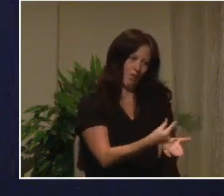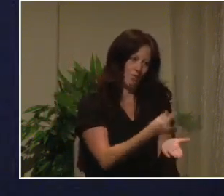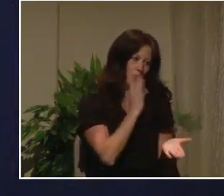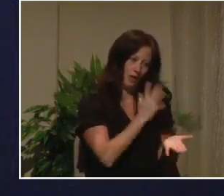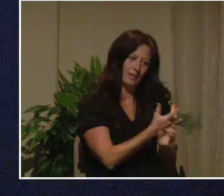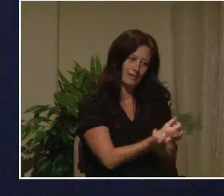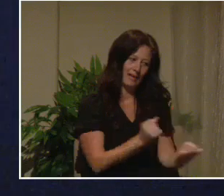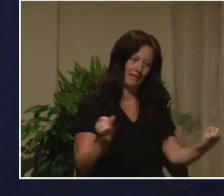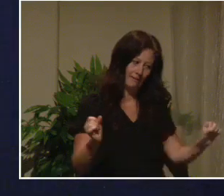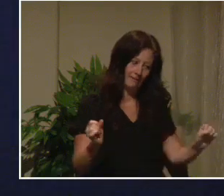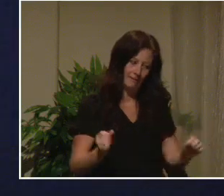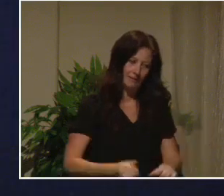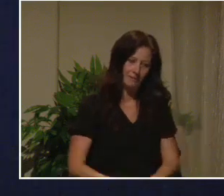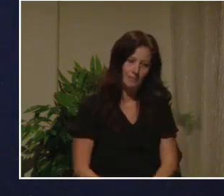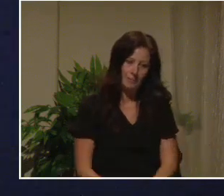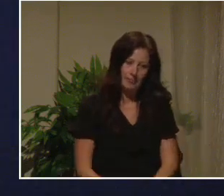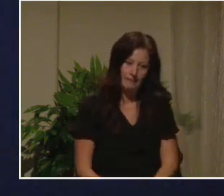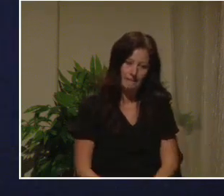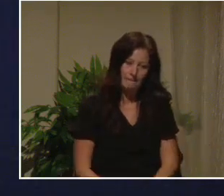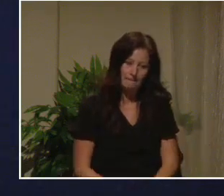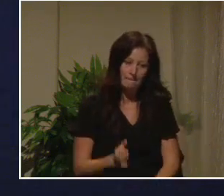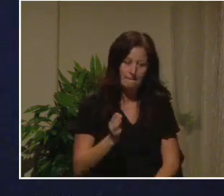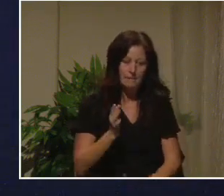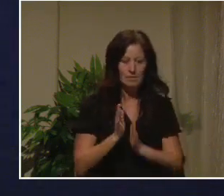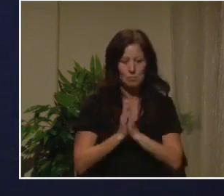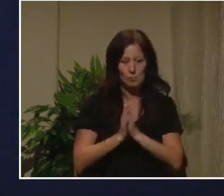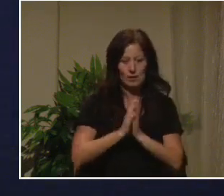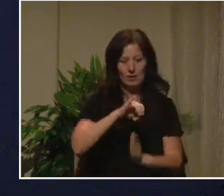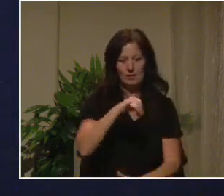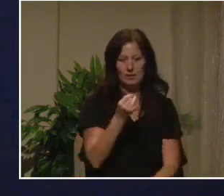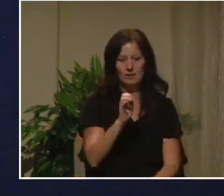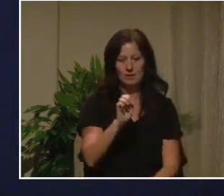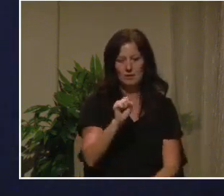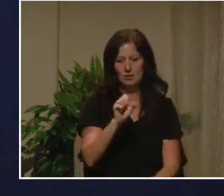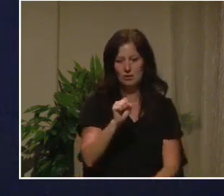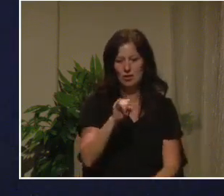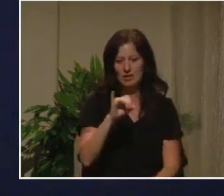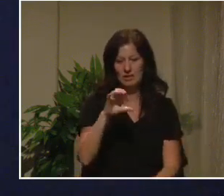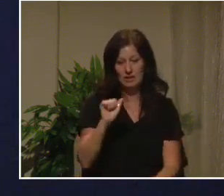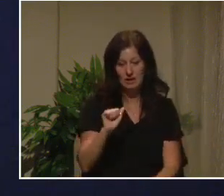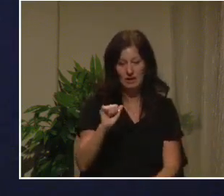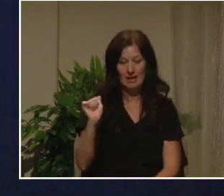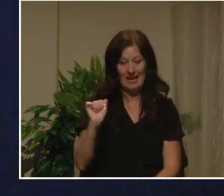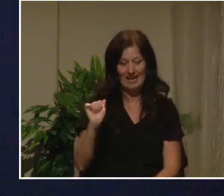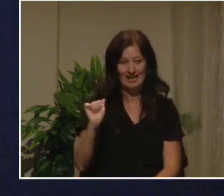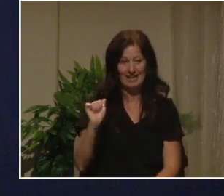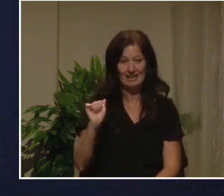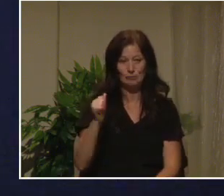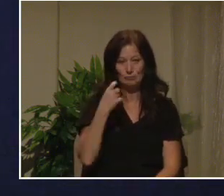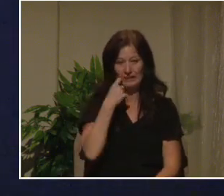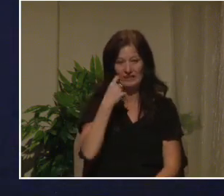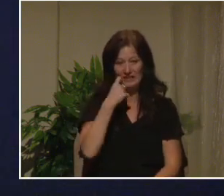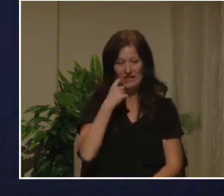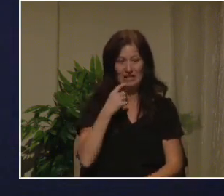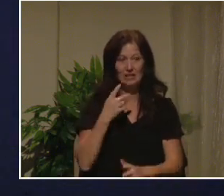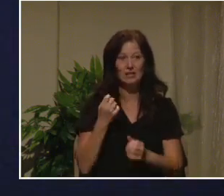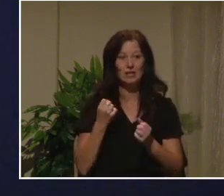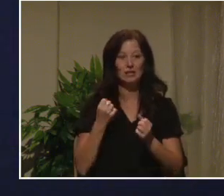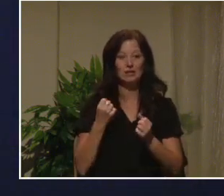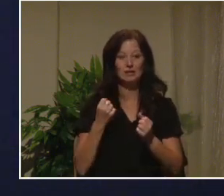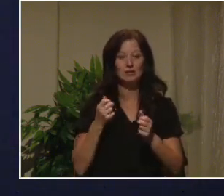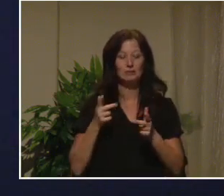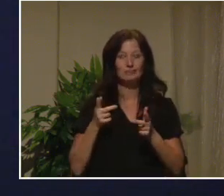Father, we pray for Jessica Wiarda, who was hit by a truck and had surgery this past Friday.